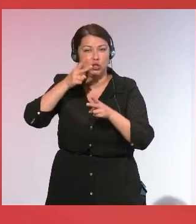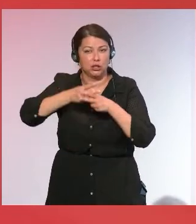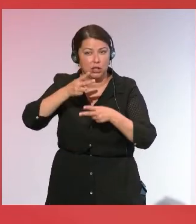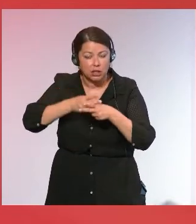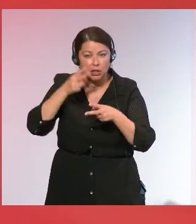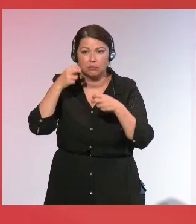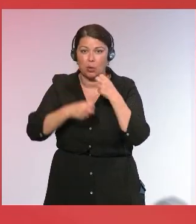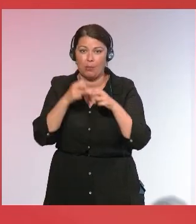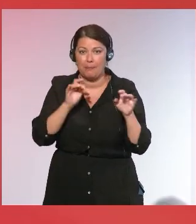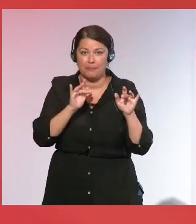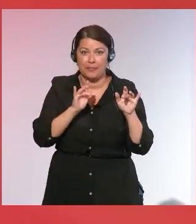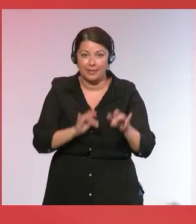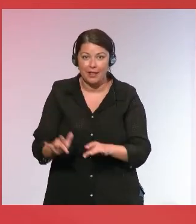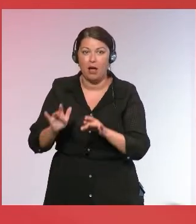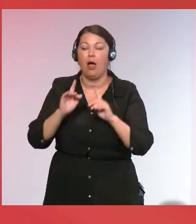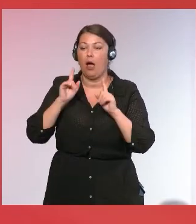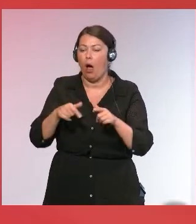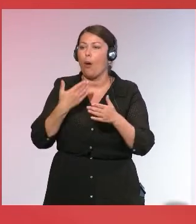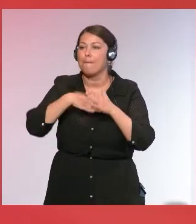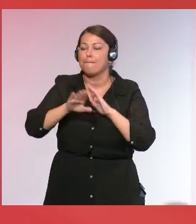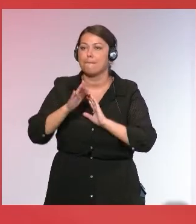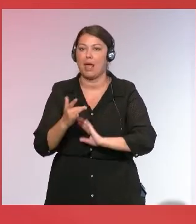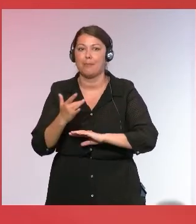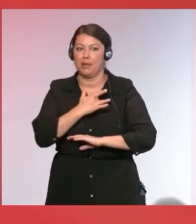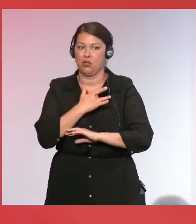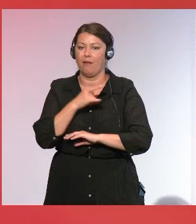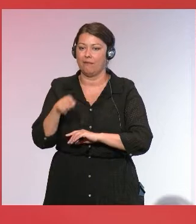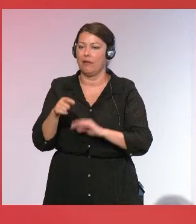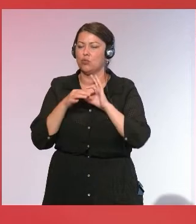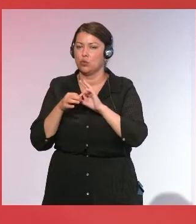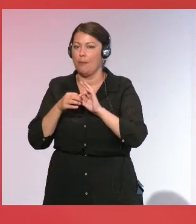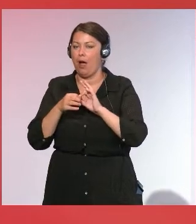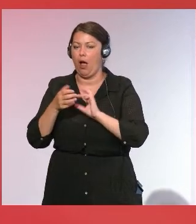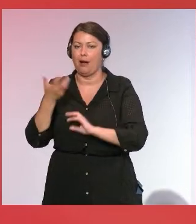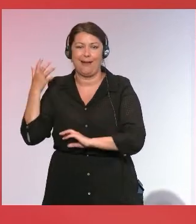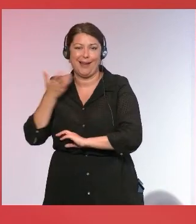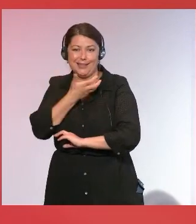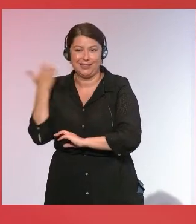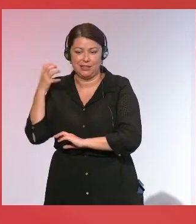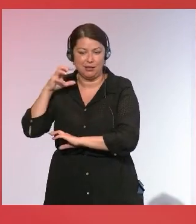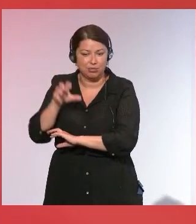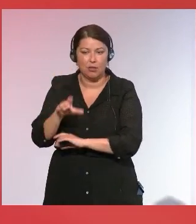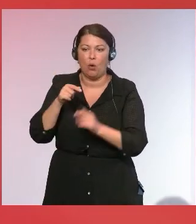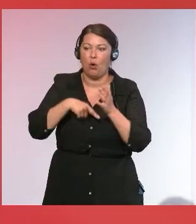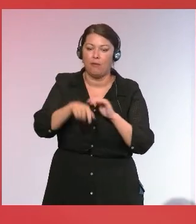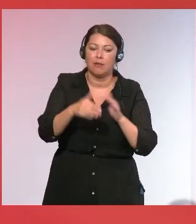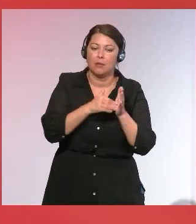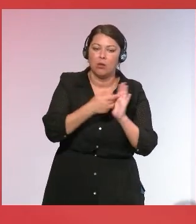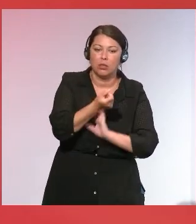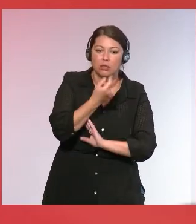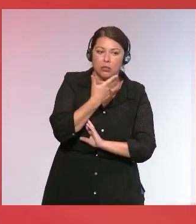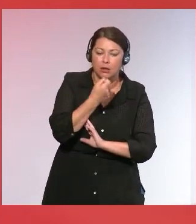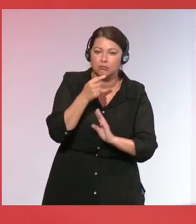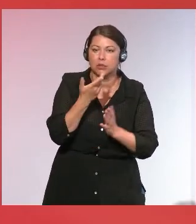take medication that means their thermoregulation, so how they can regulate heat in their bodies, is